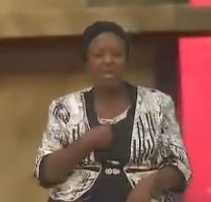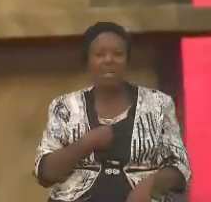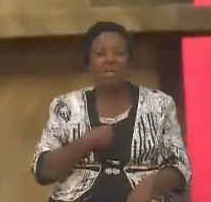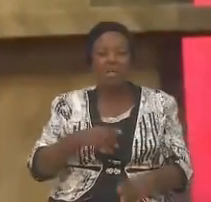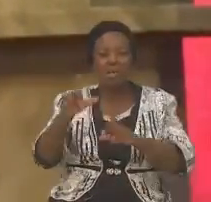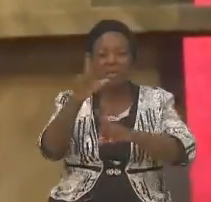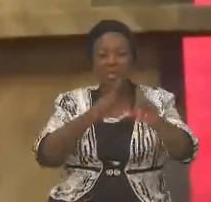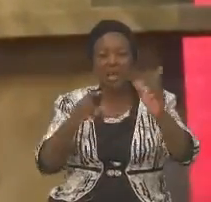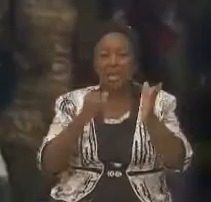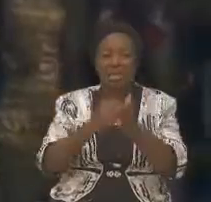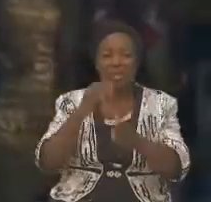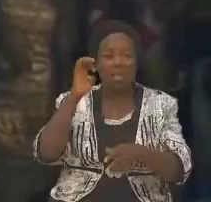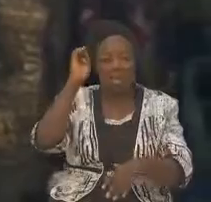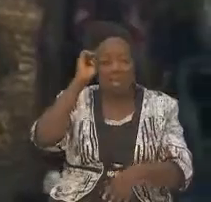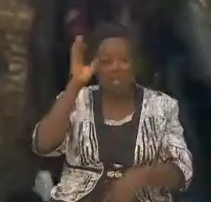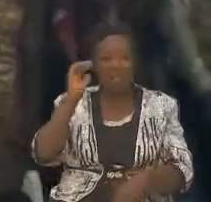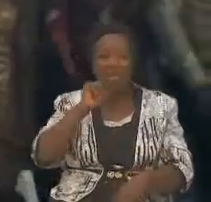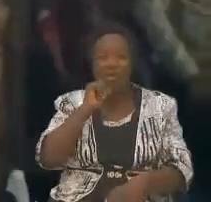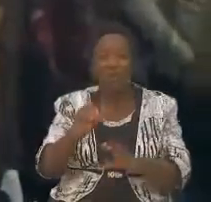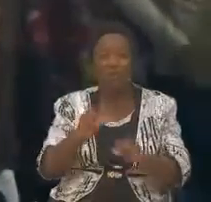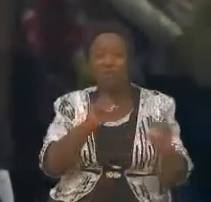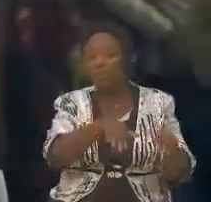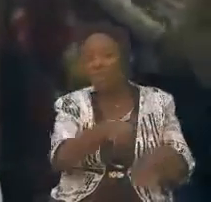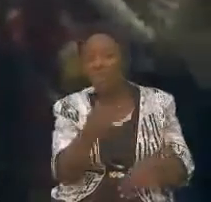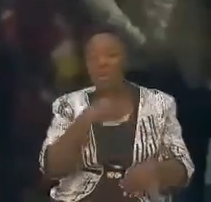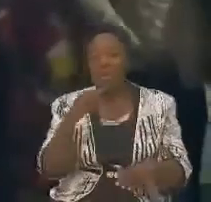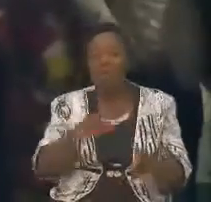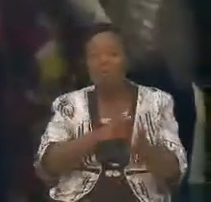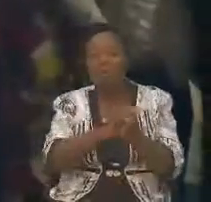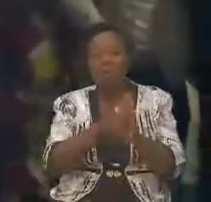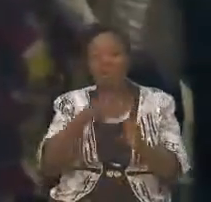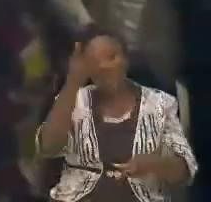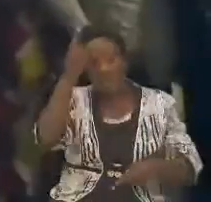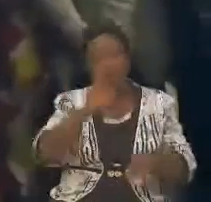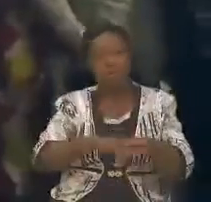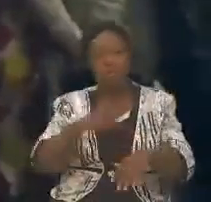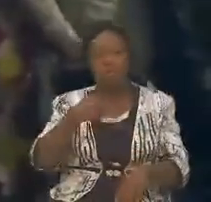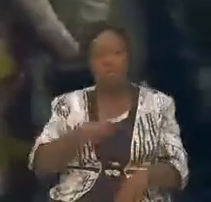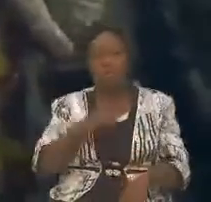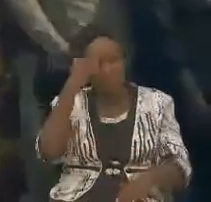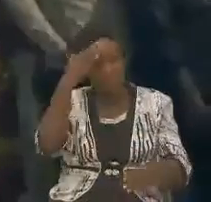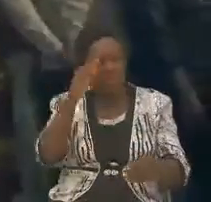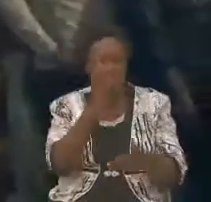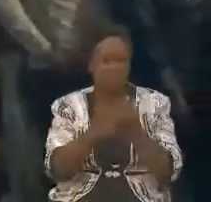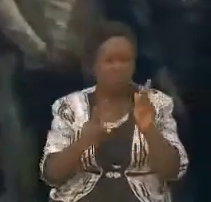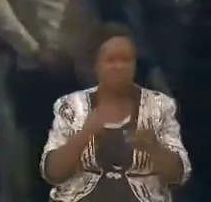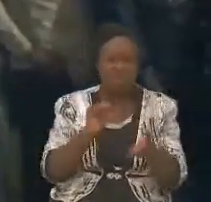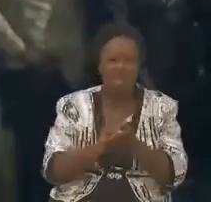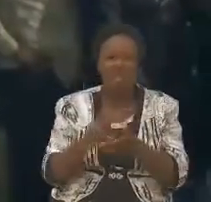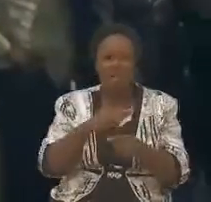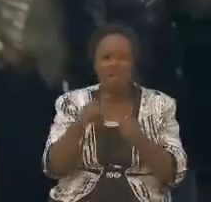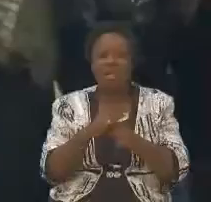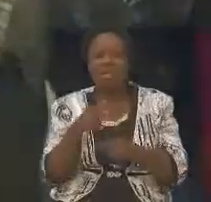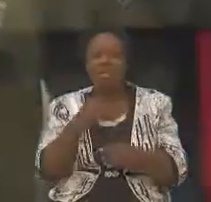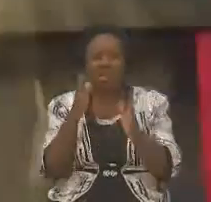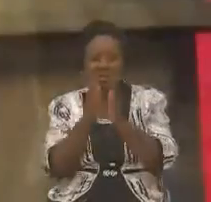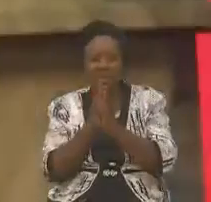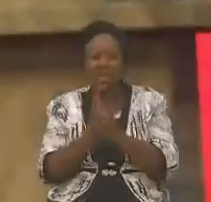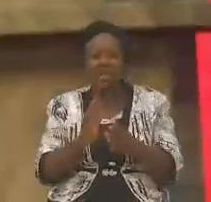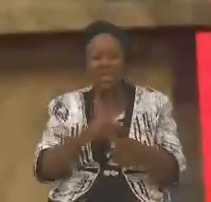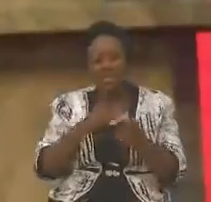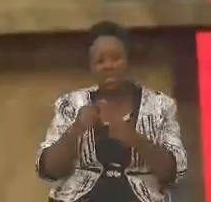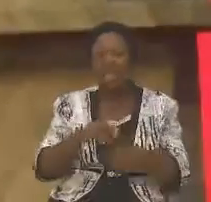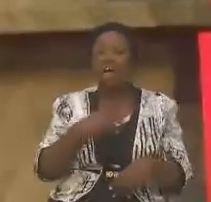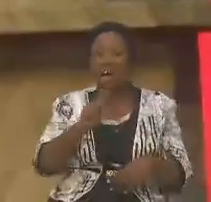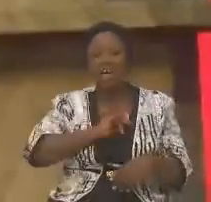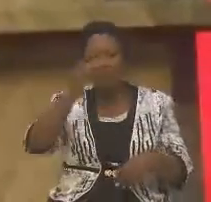He will not put disease on me. You know, some people, when they are sick, instead of praying and trusting the Lord because